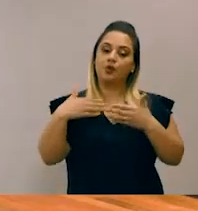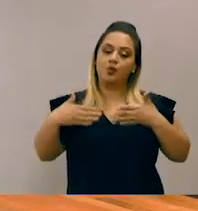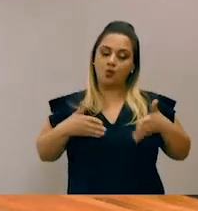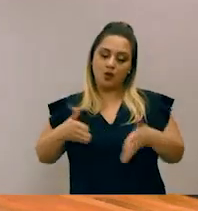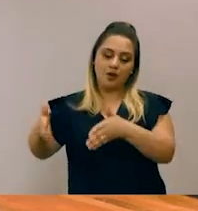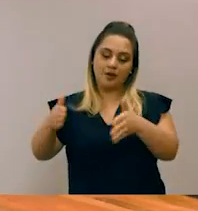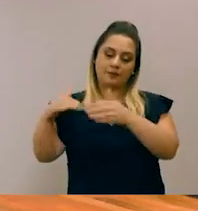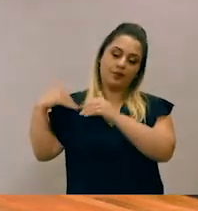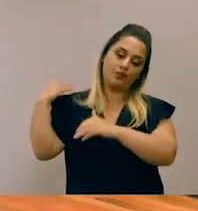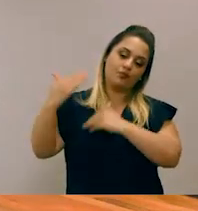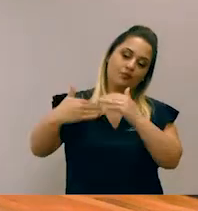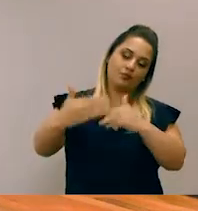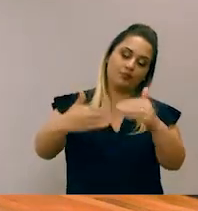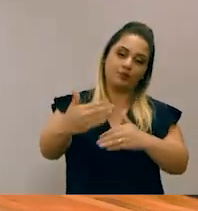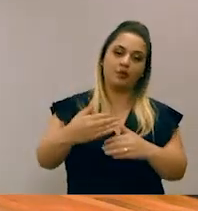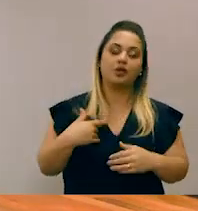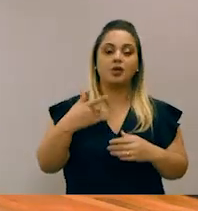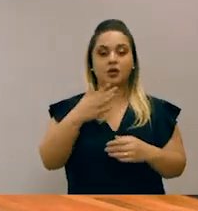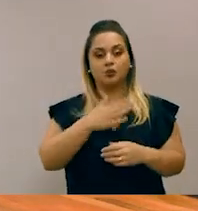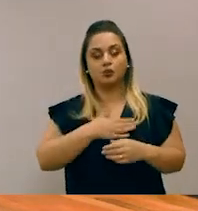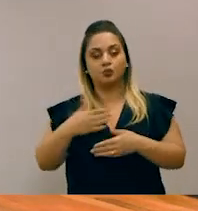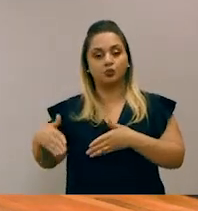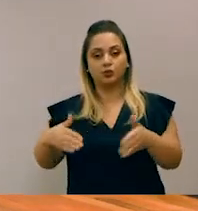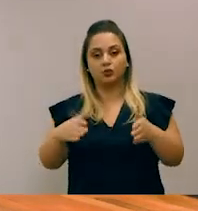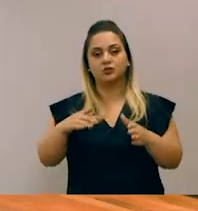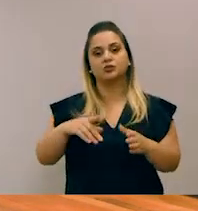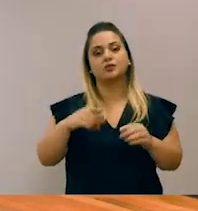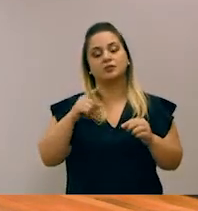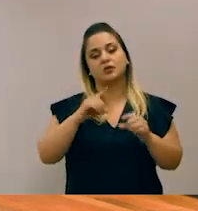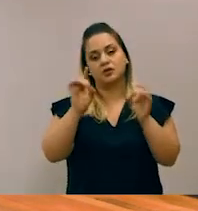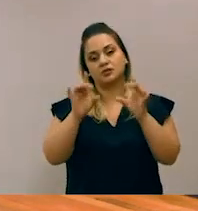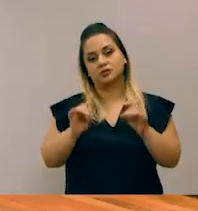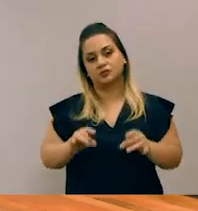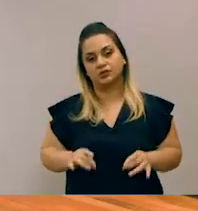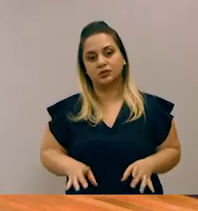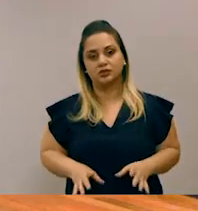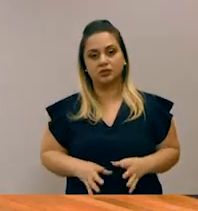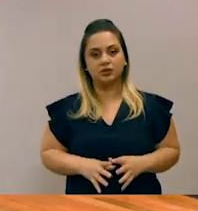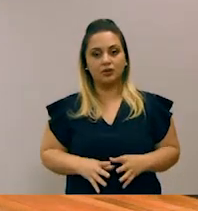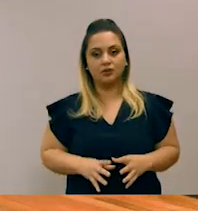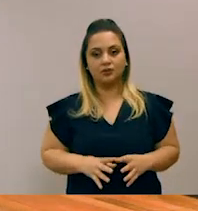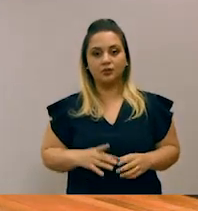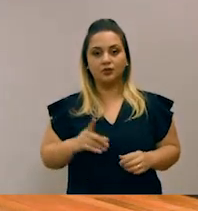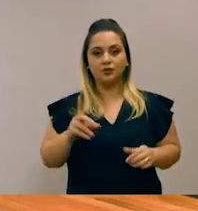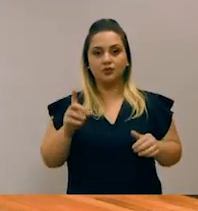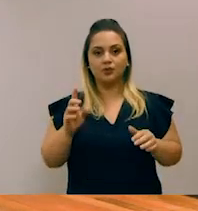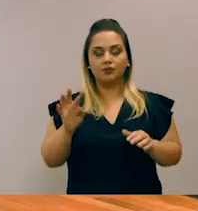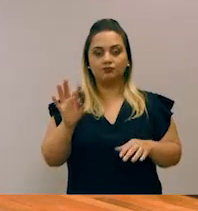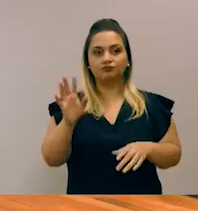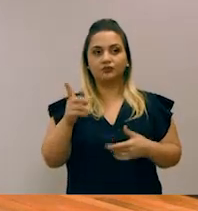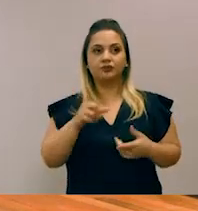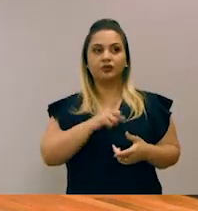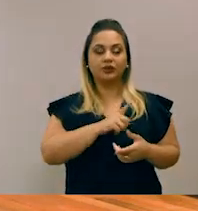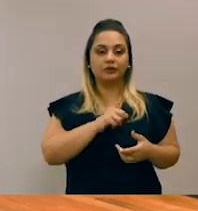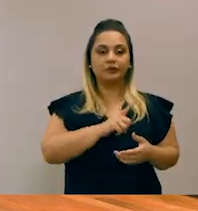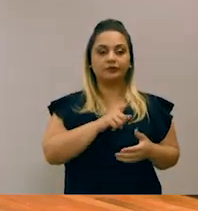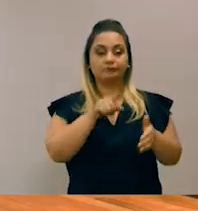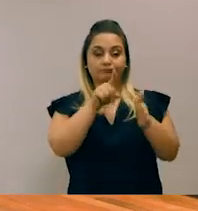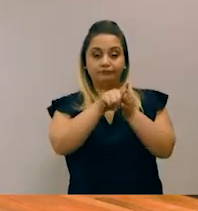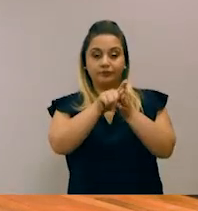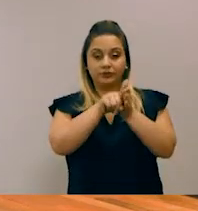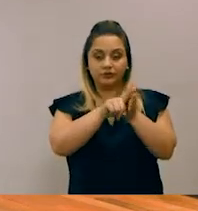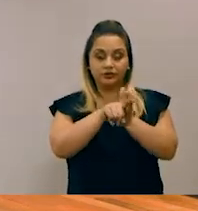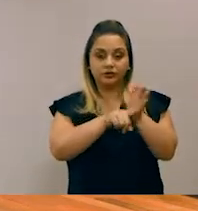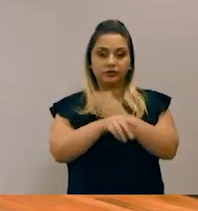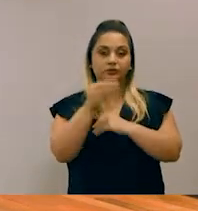that I went through during my specialization course. It was my experience